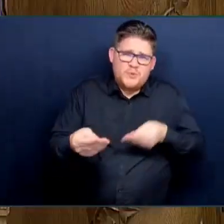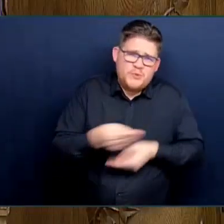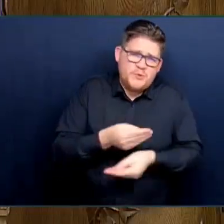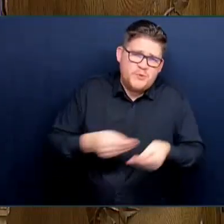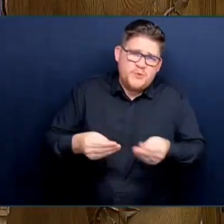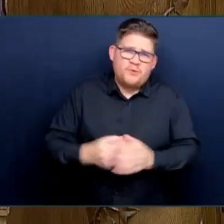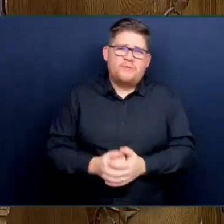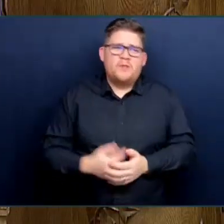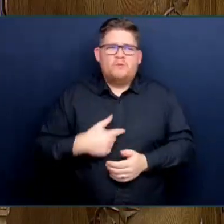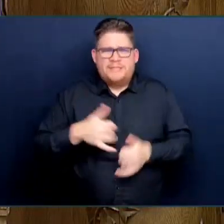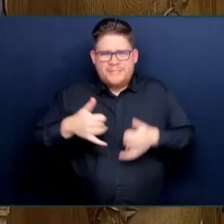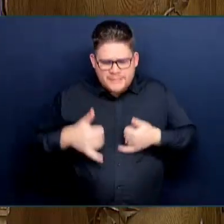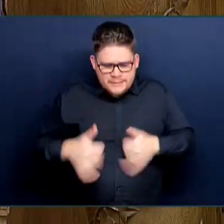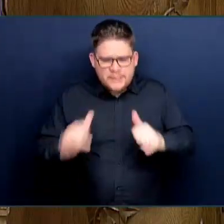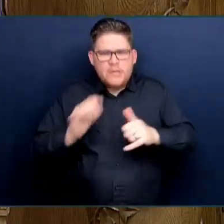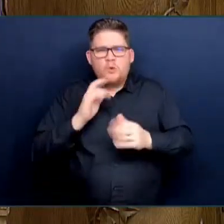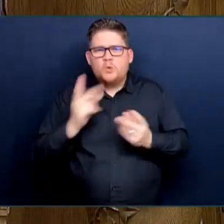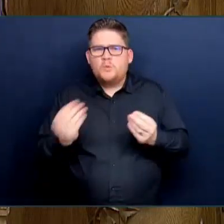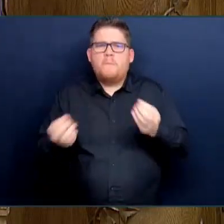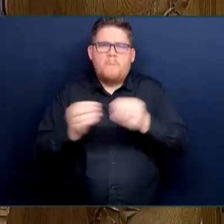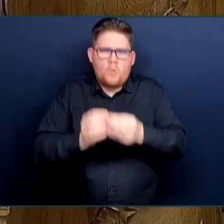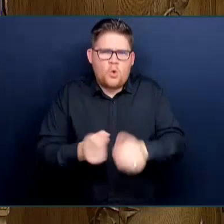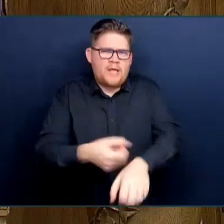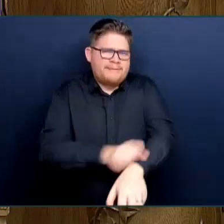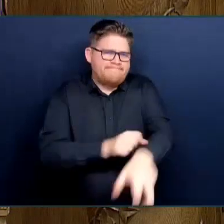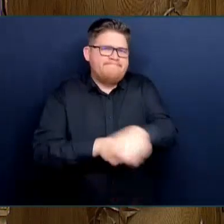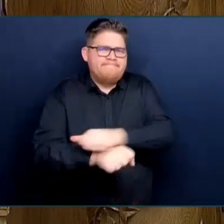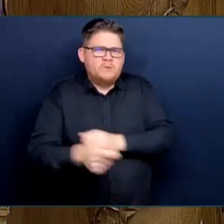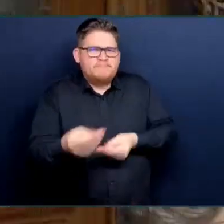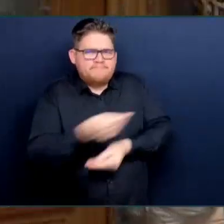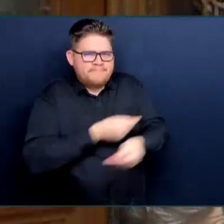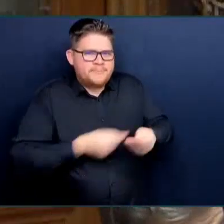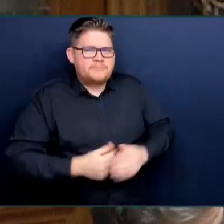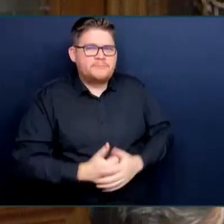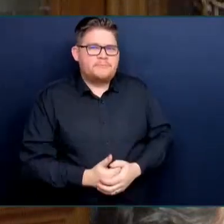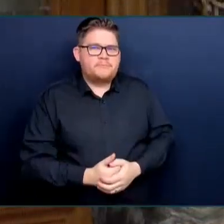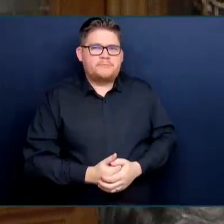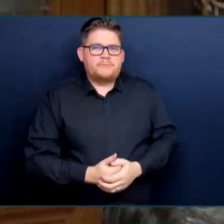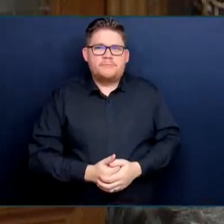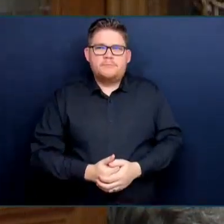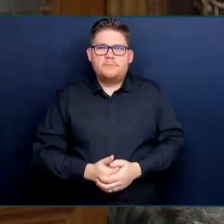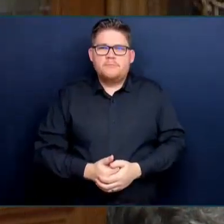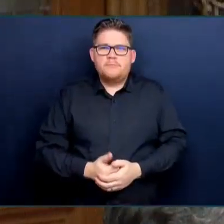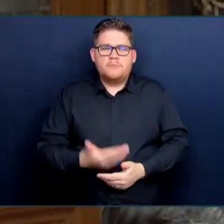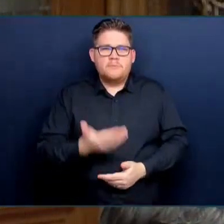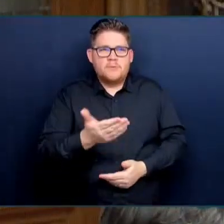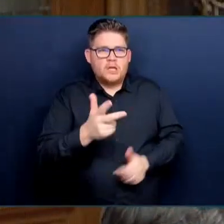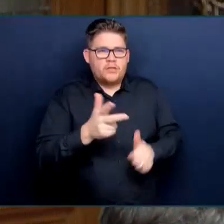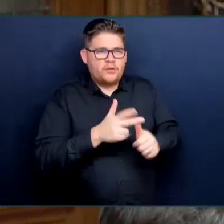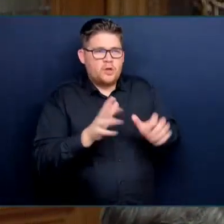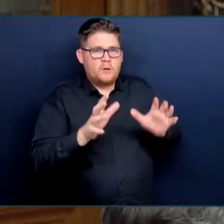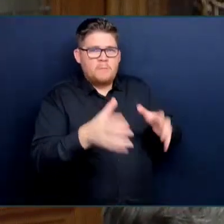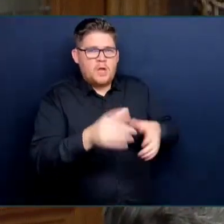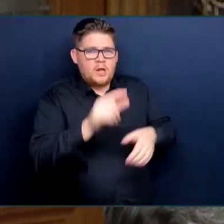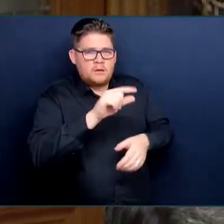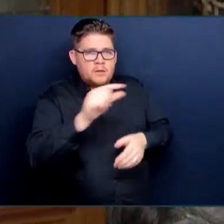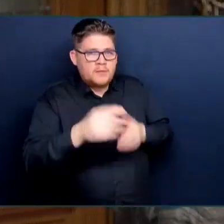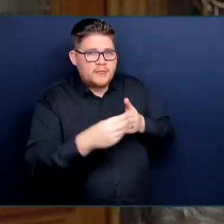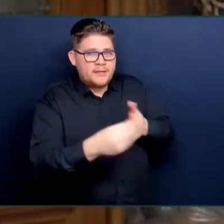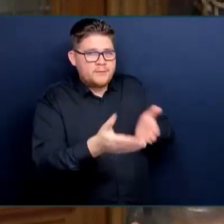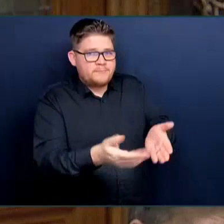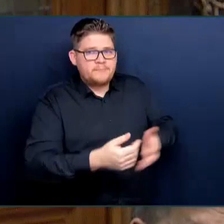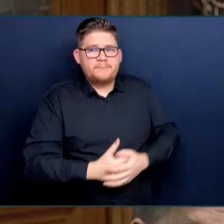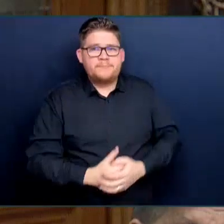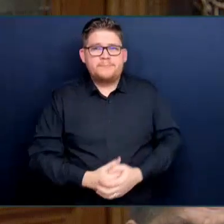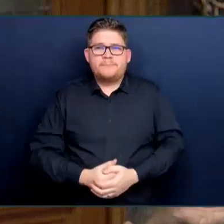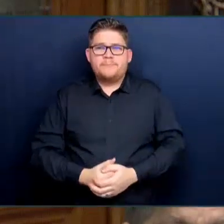Leader of third party, supplemental. Thank you, Honourable Speaker. I think if this government were determined